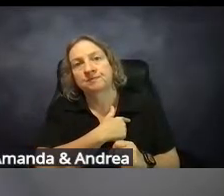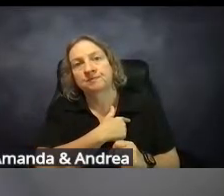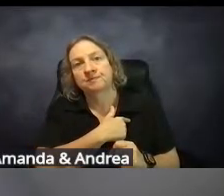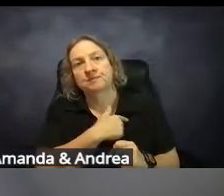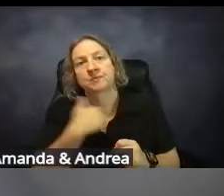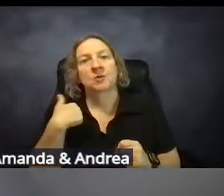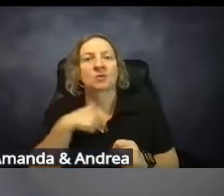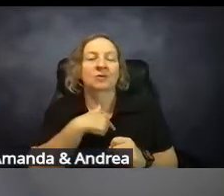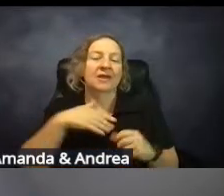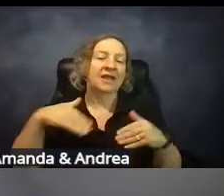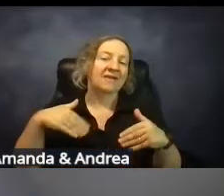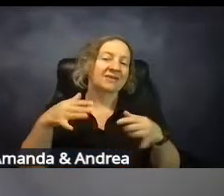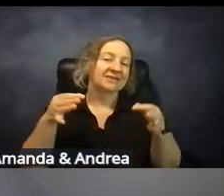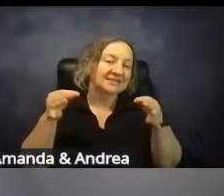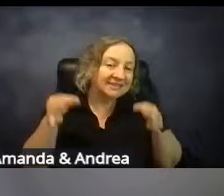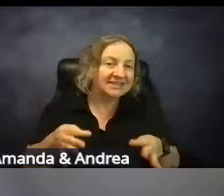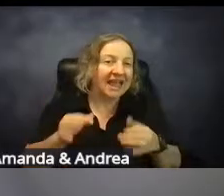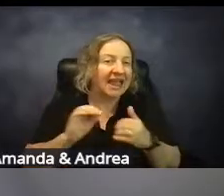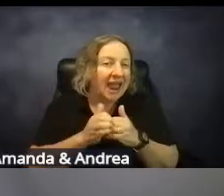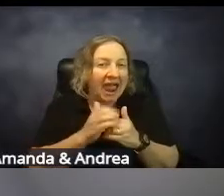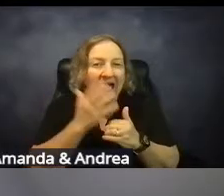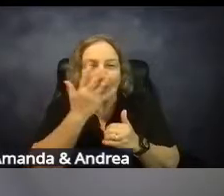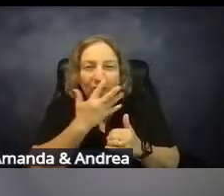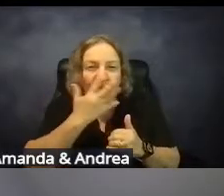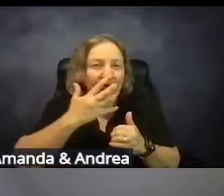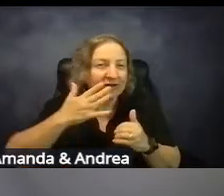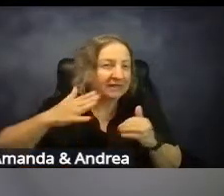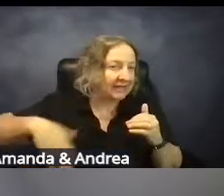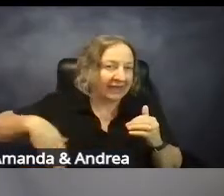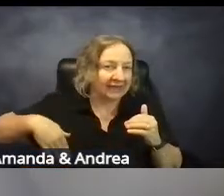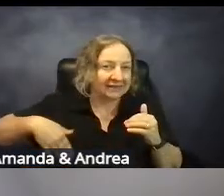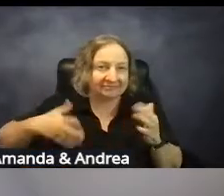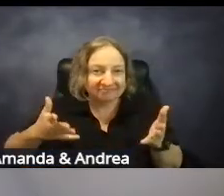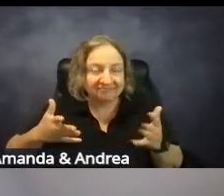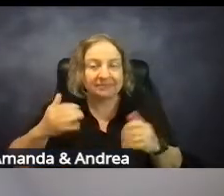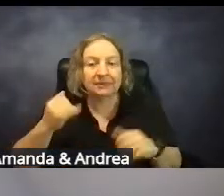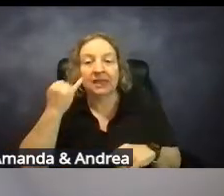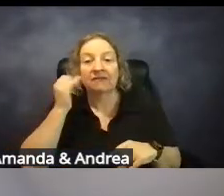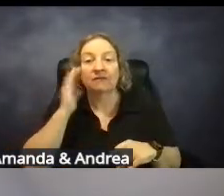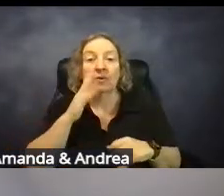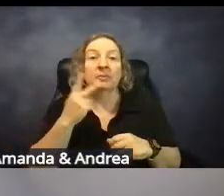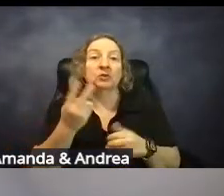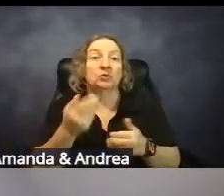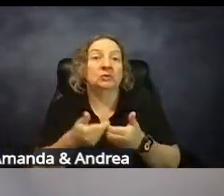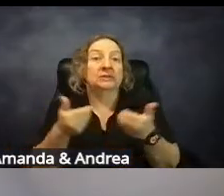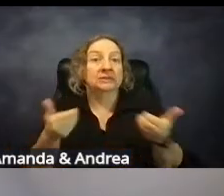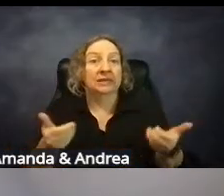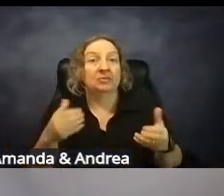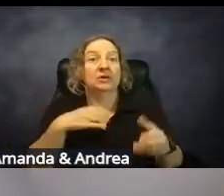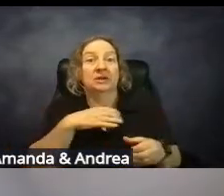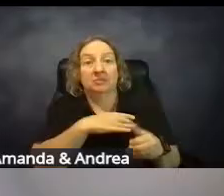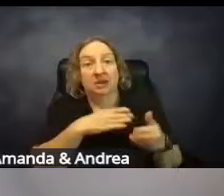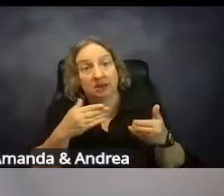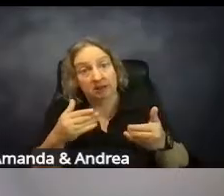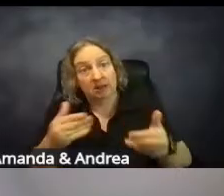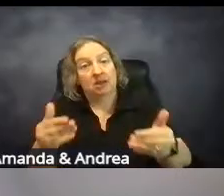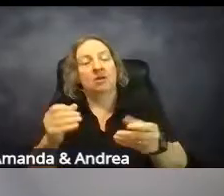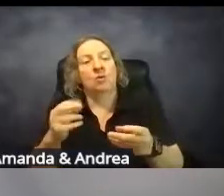haven't decided on what that will look like yet, whether it will be 2 committees moving forward or